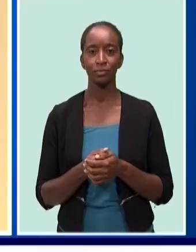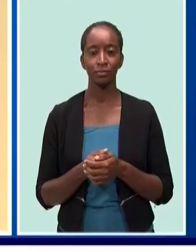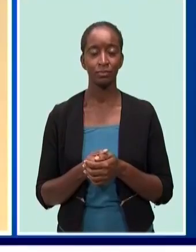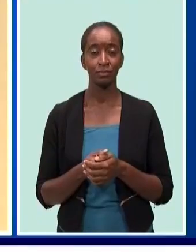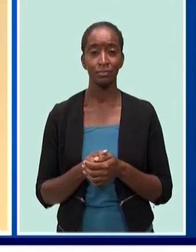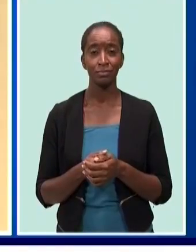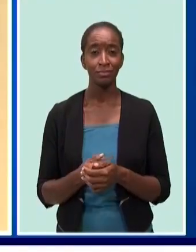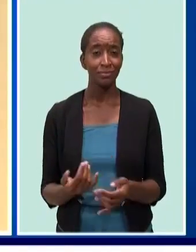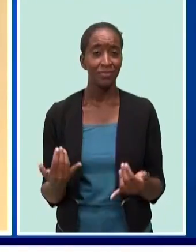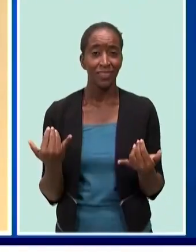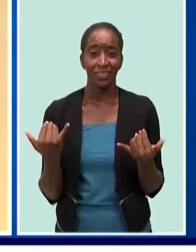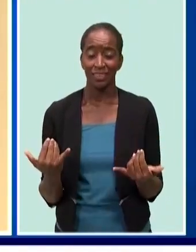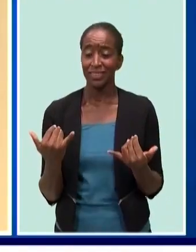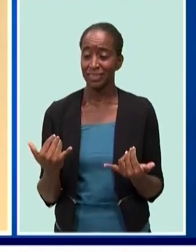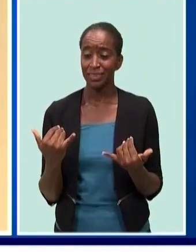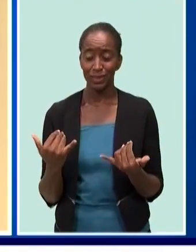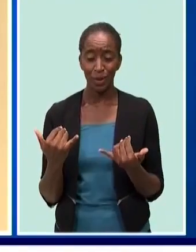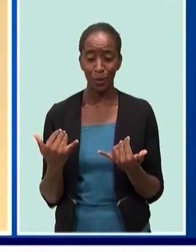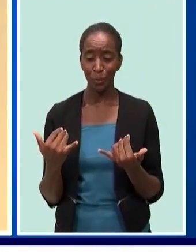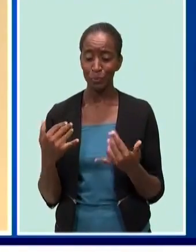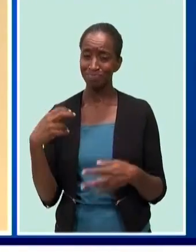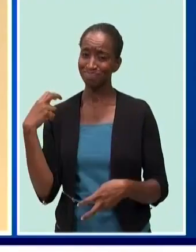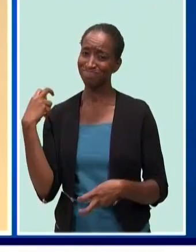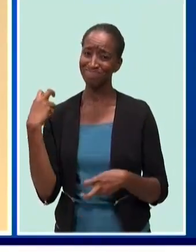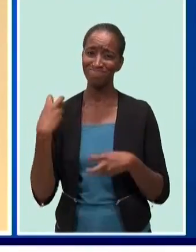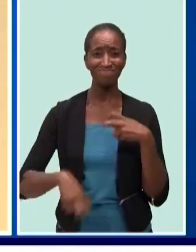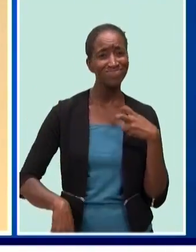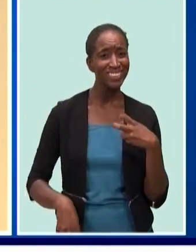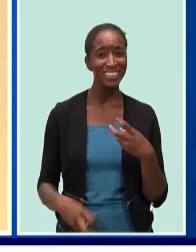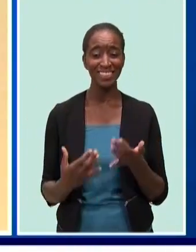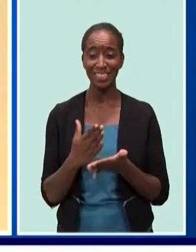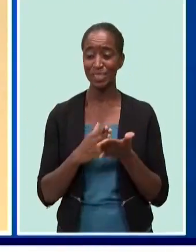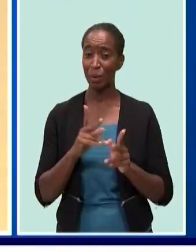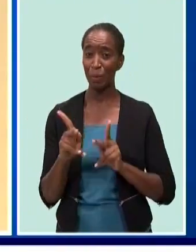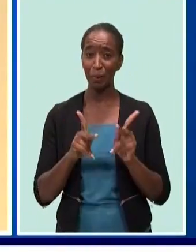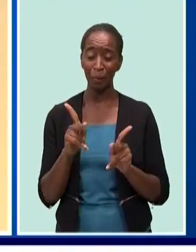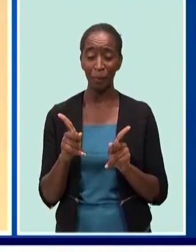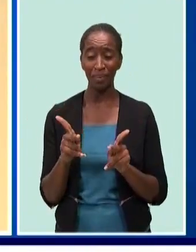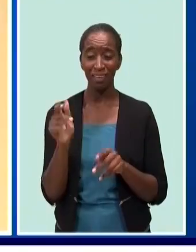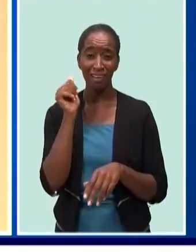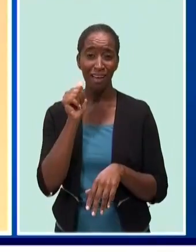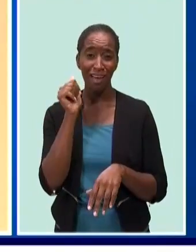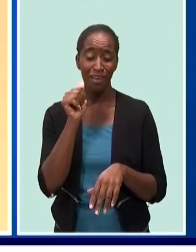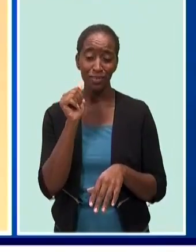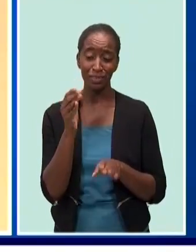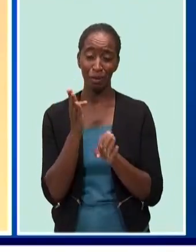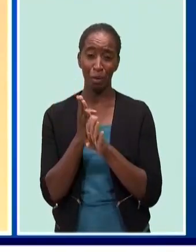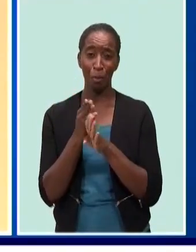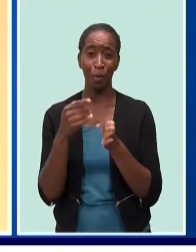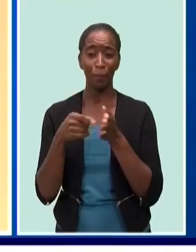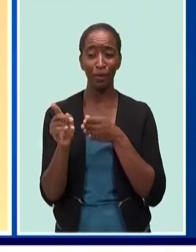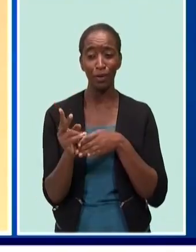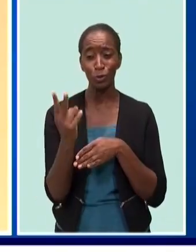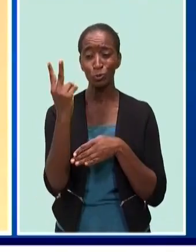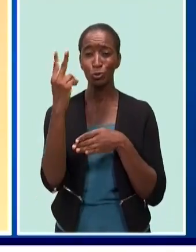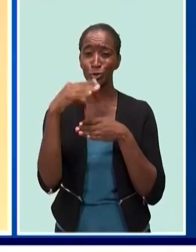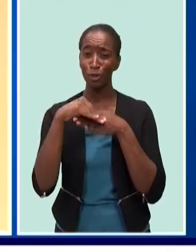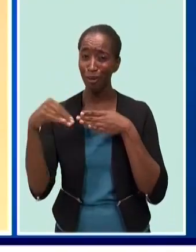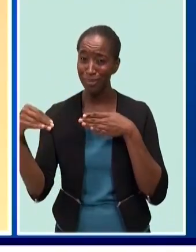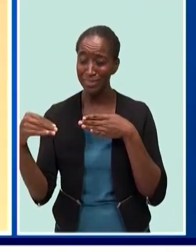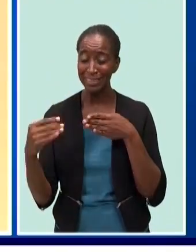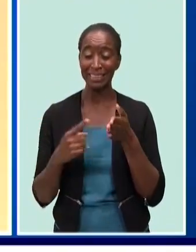as Barbadians have been sharing their views on it. While there were both positive and negative comments, the move to $3.50